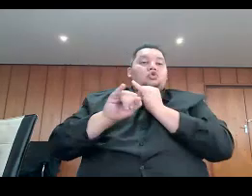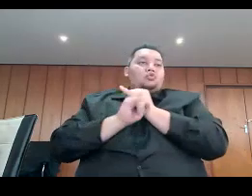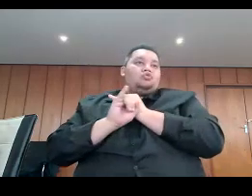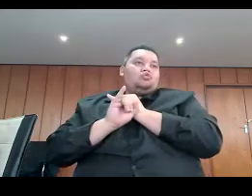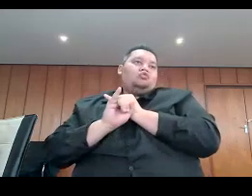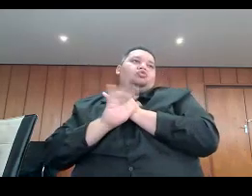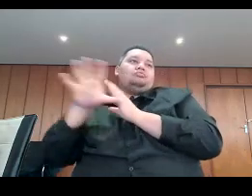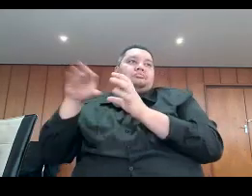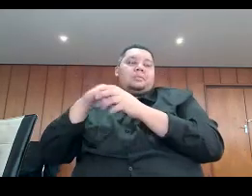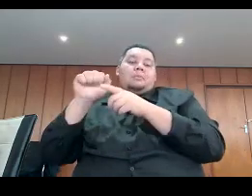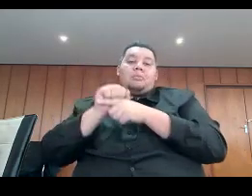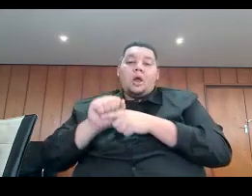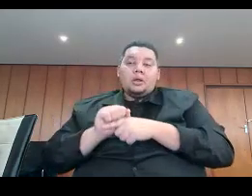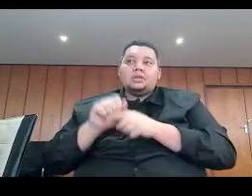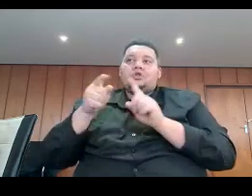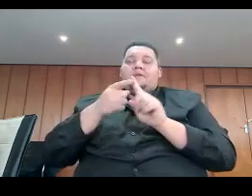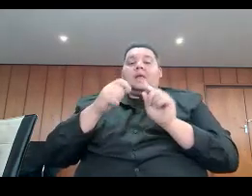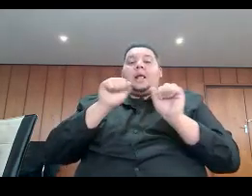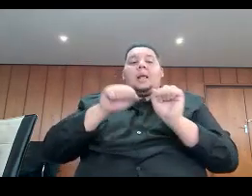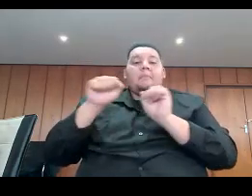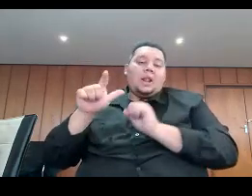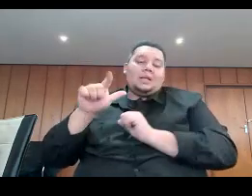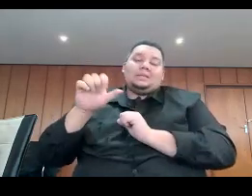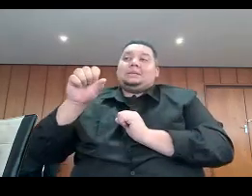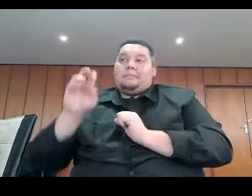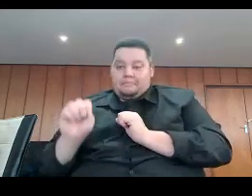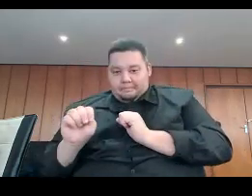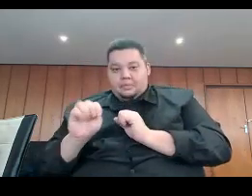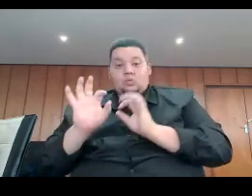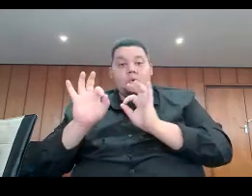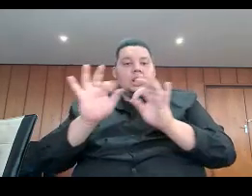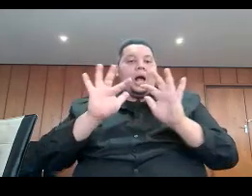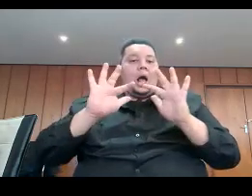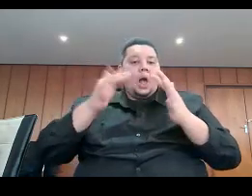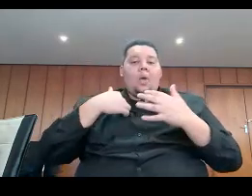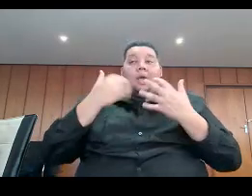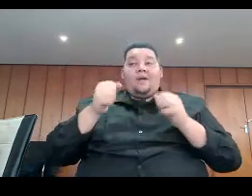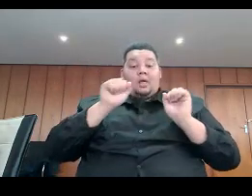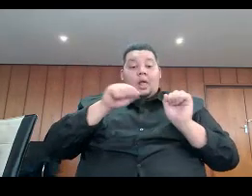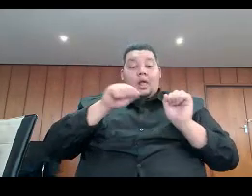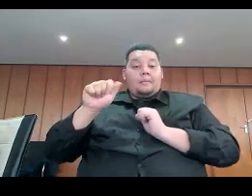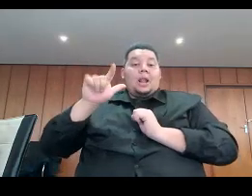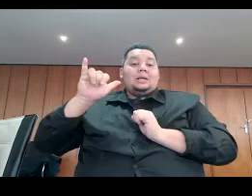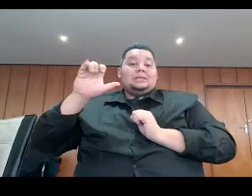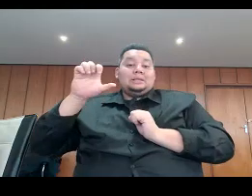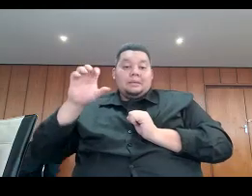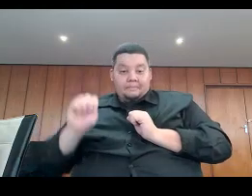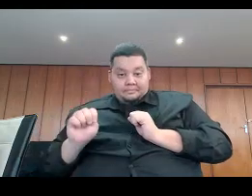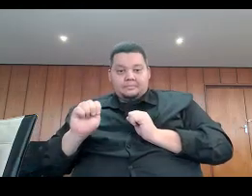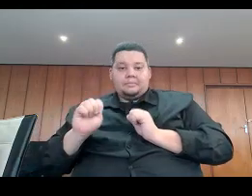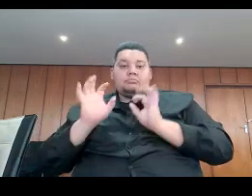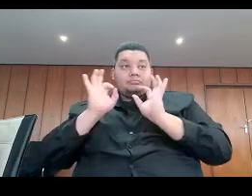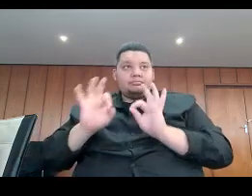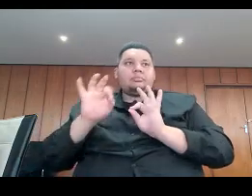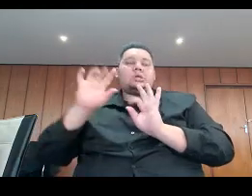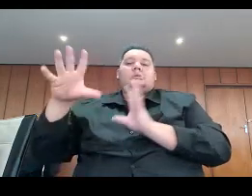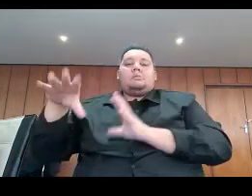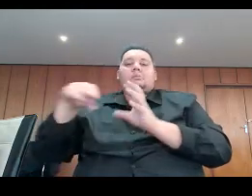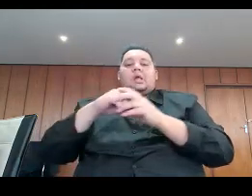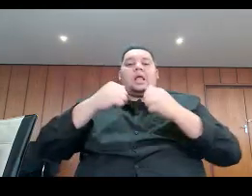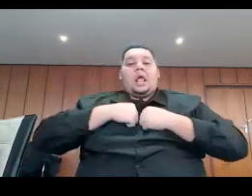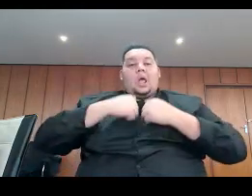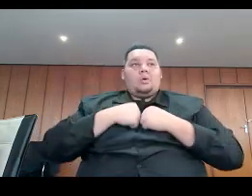institutionalizing the practice of ableism. And so that is how we have ableism officially being part of